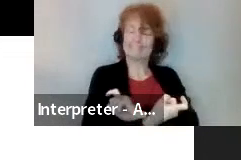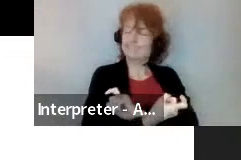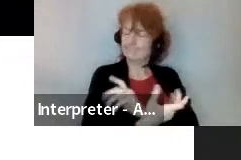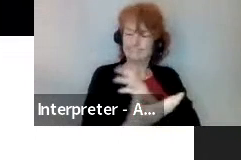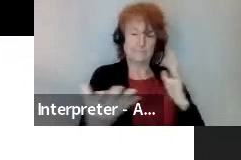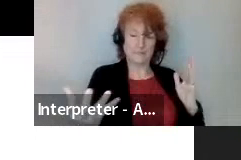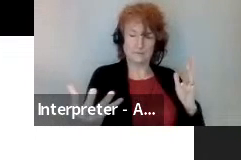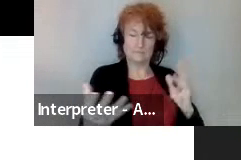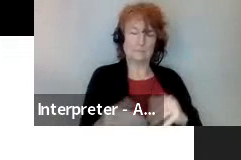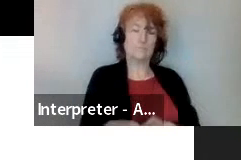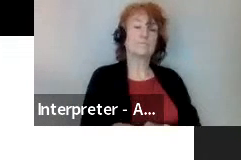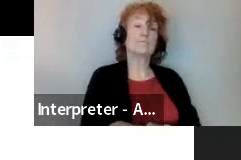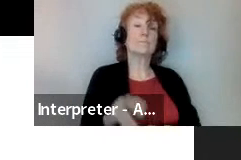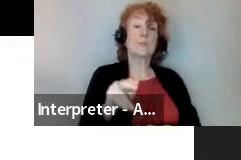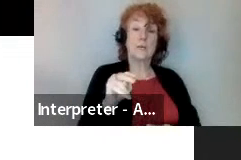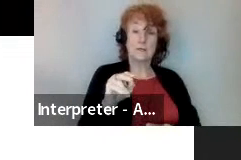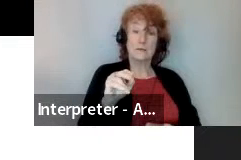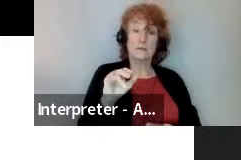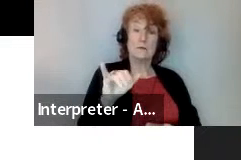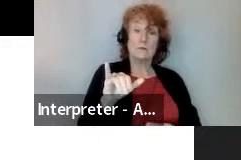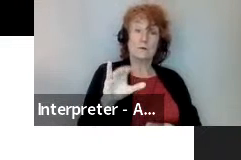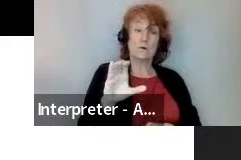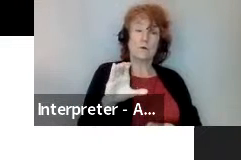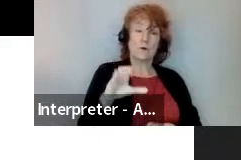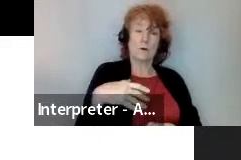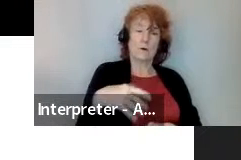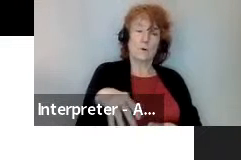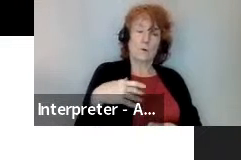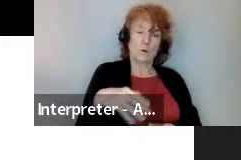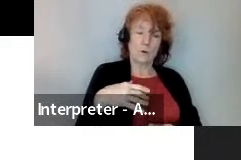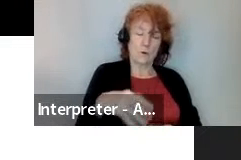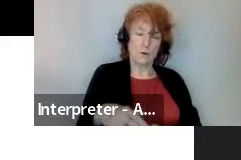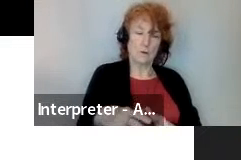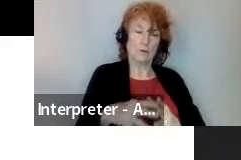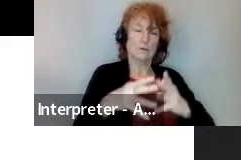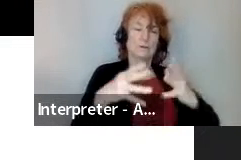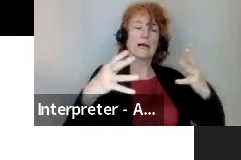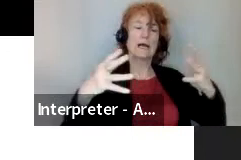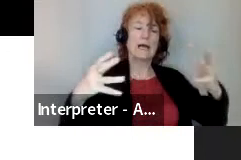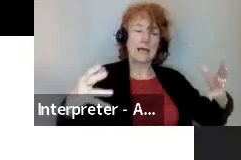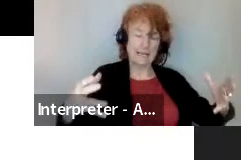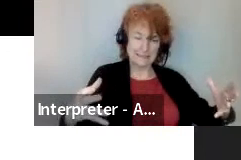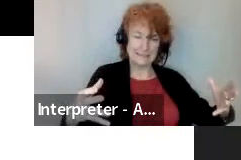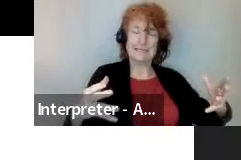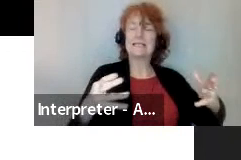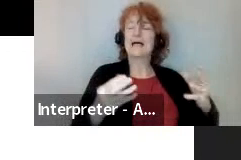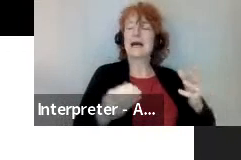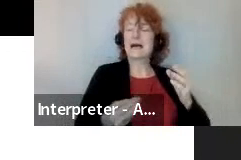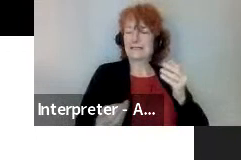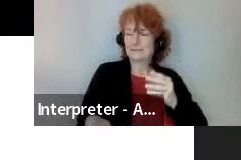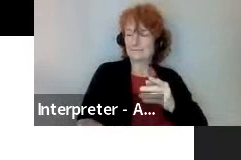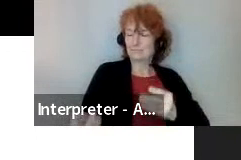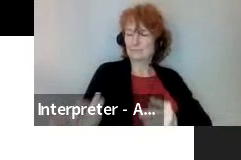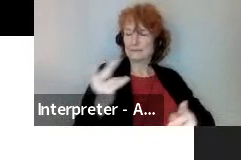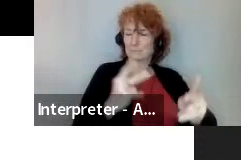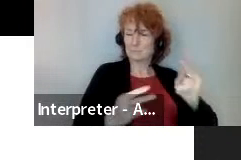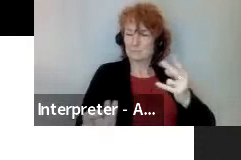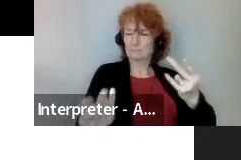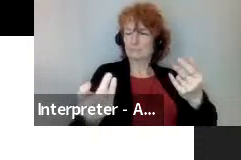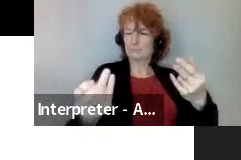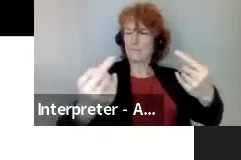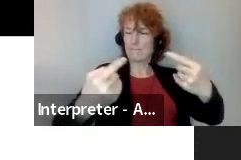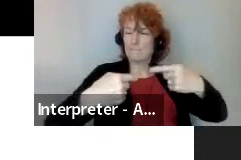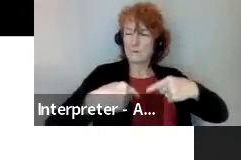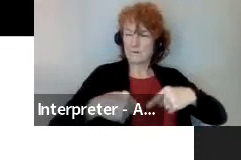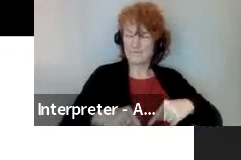seen tremendous job growth over the past 20 years, but housing production has not kept pace with the city's growing population. The little housing growth